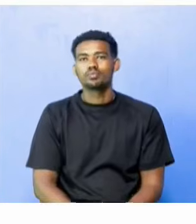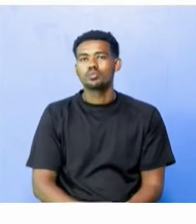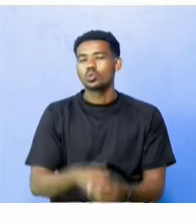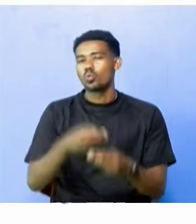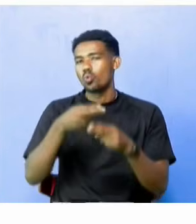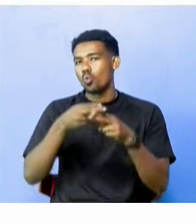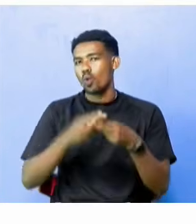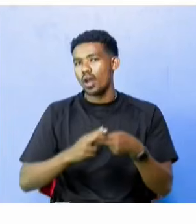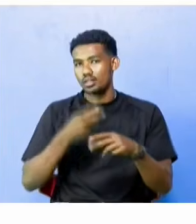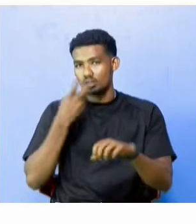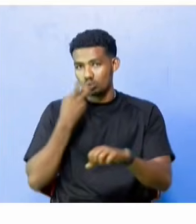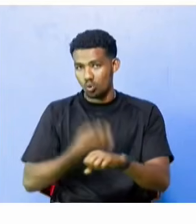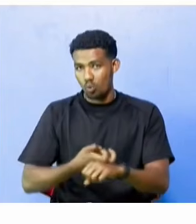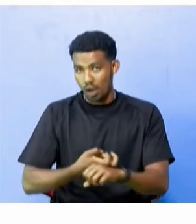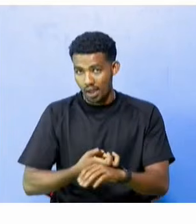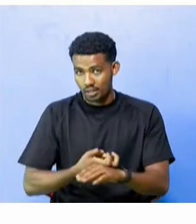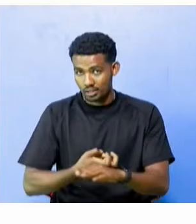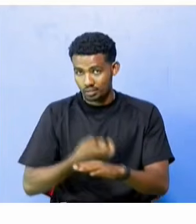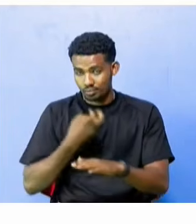weighs